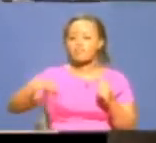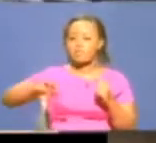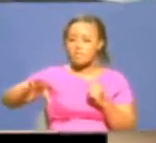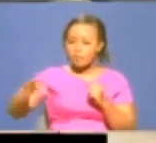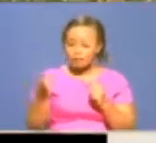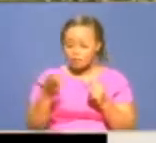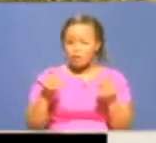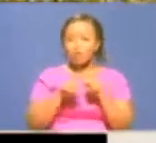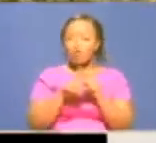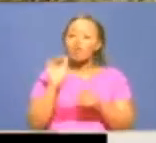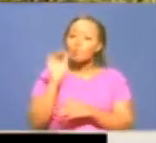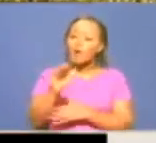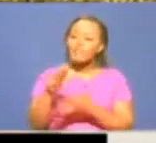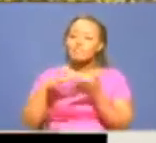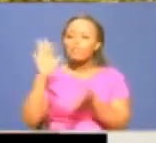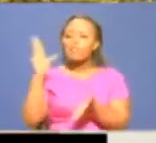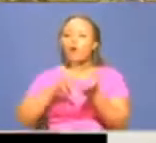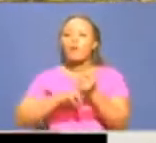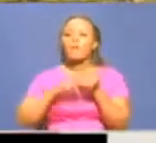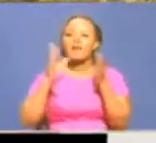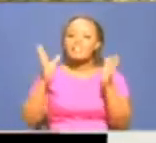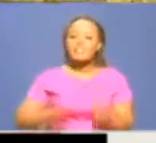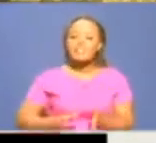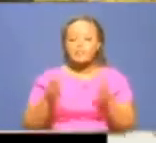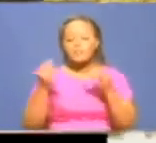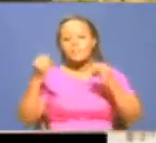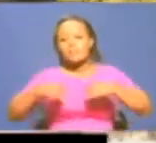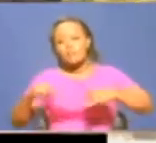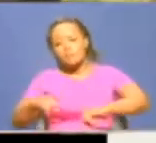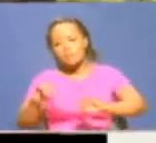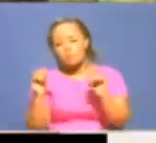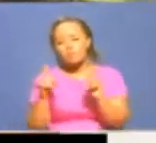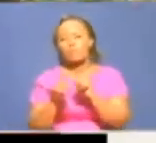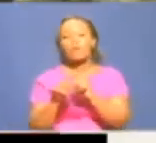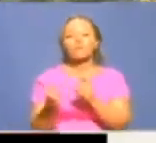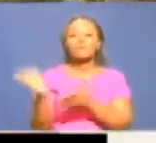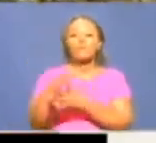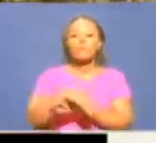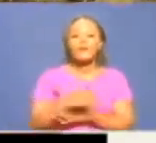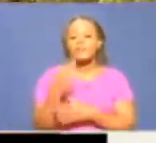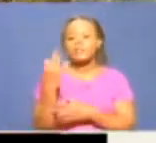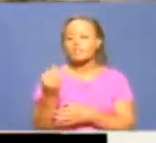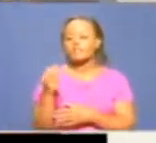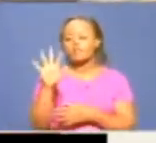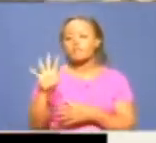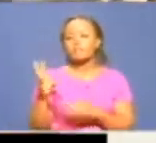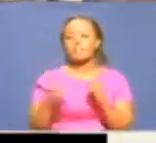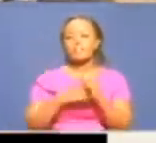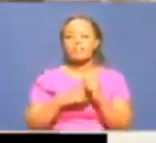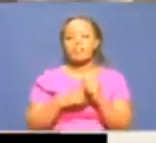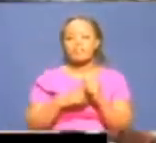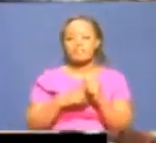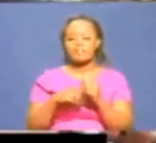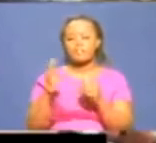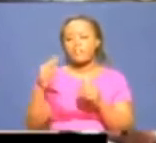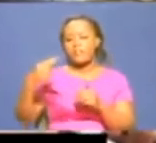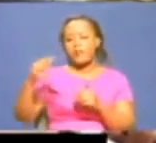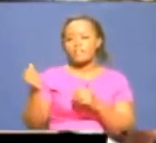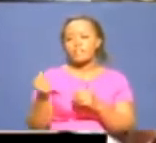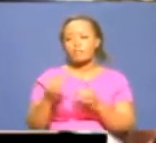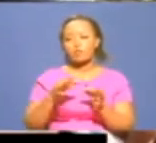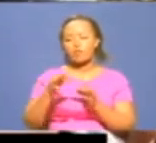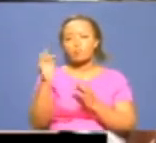conservation efforts to actualize rehabilitation of 357,000 hectares of degraded natural forests. Forest